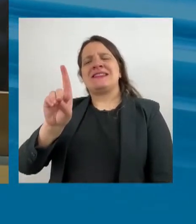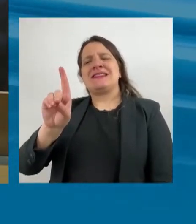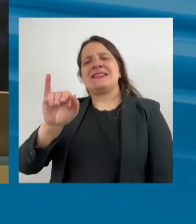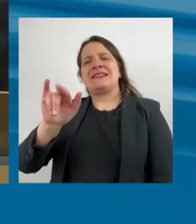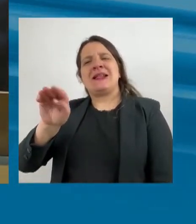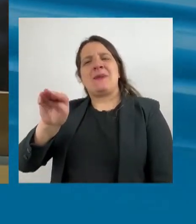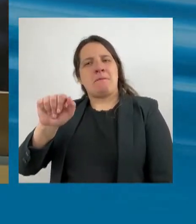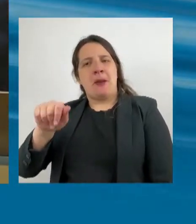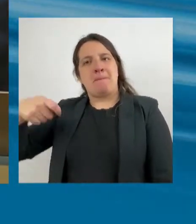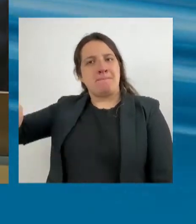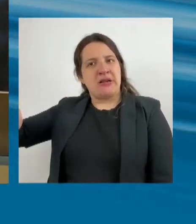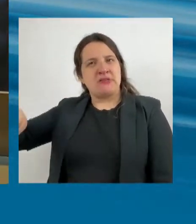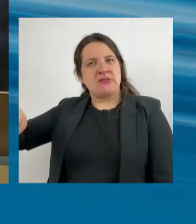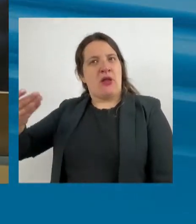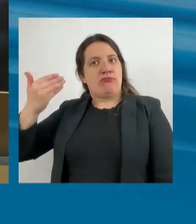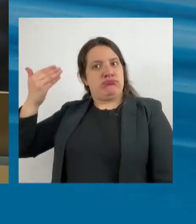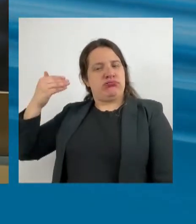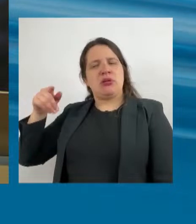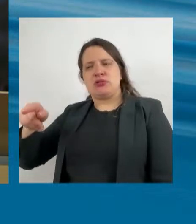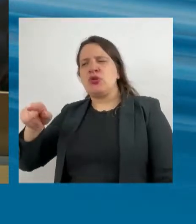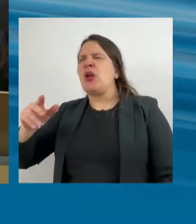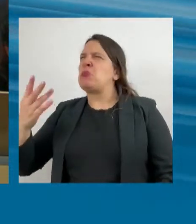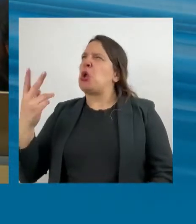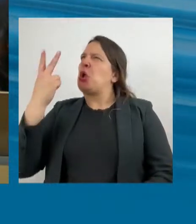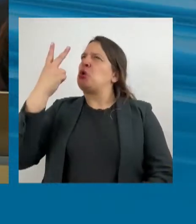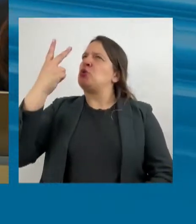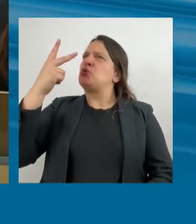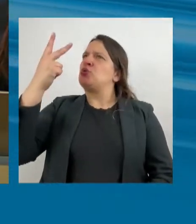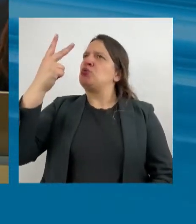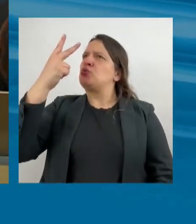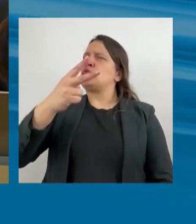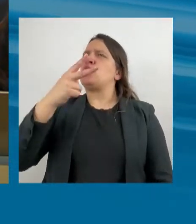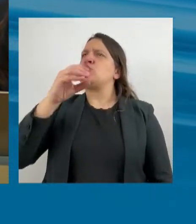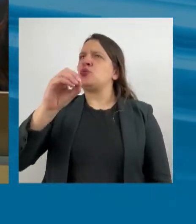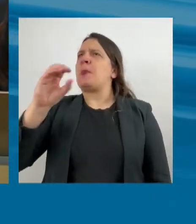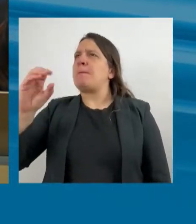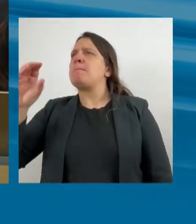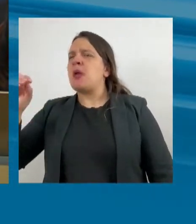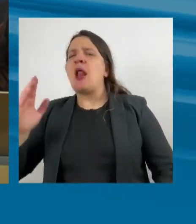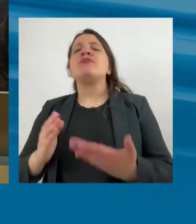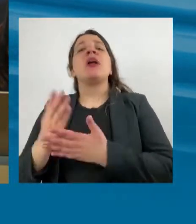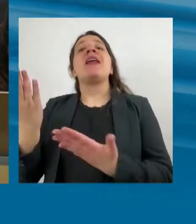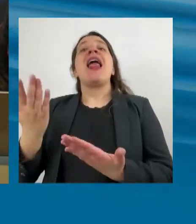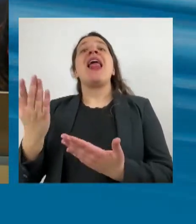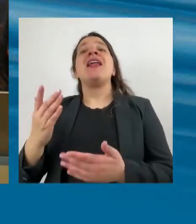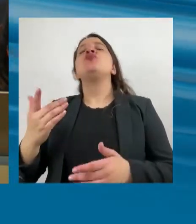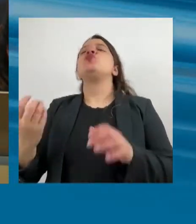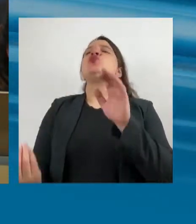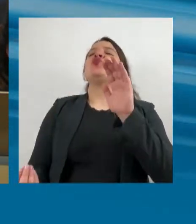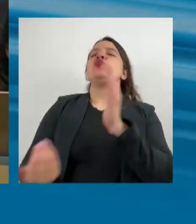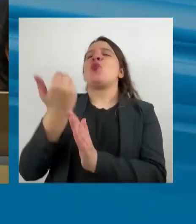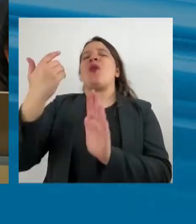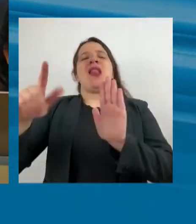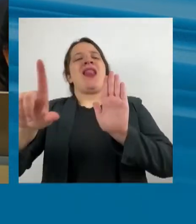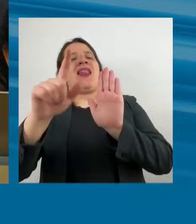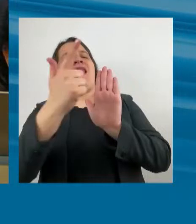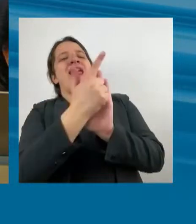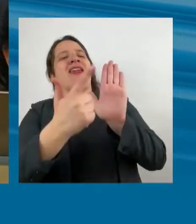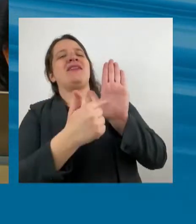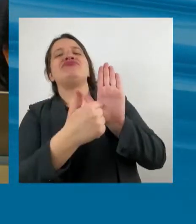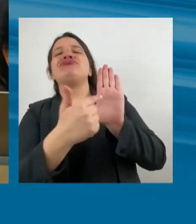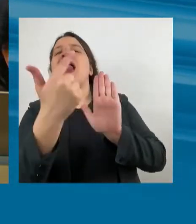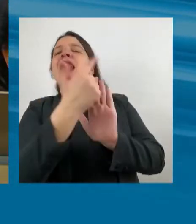initiatives related to some public needs starting in early 2000 were followed by the law on